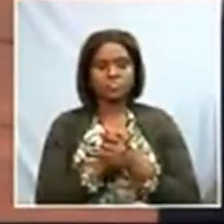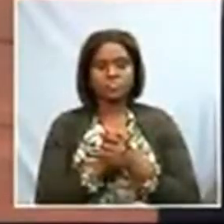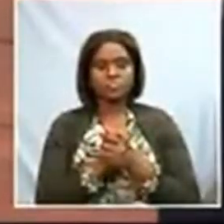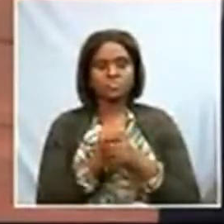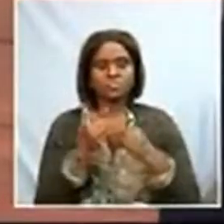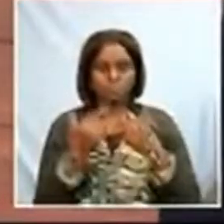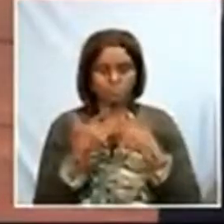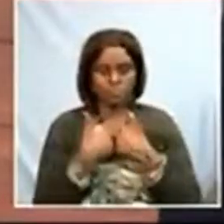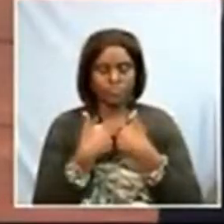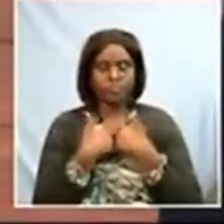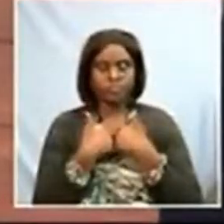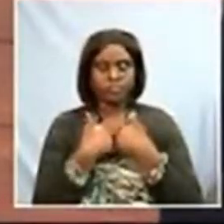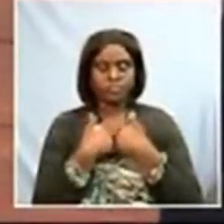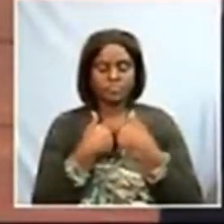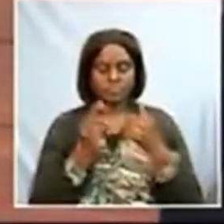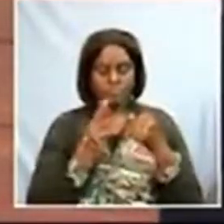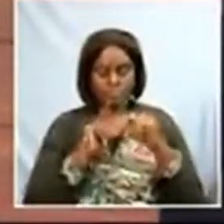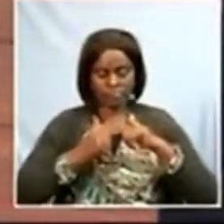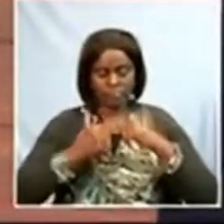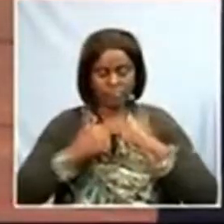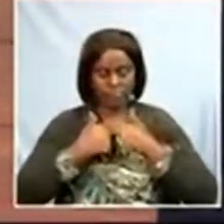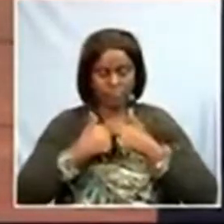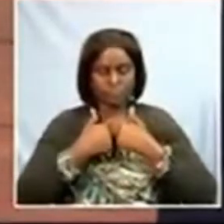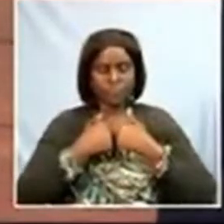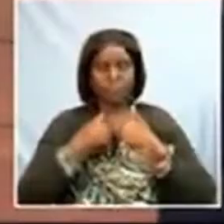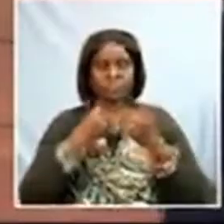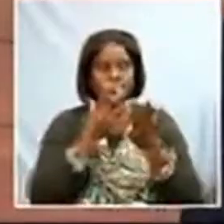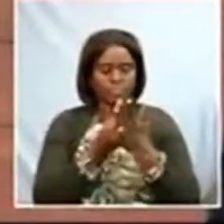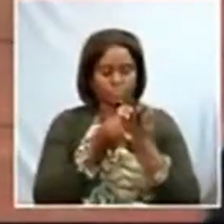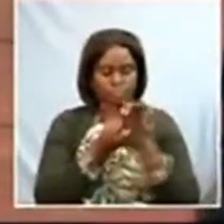we have an amount of